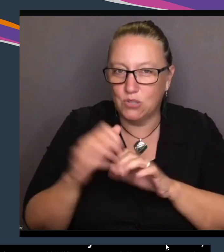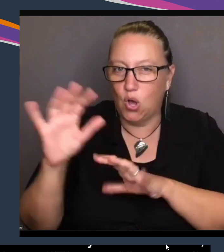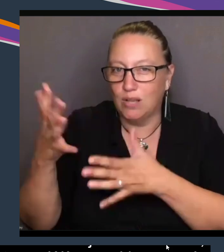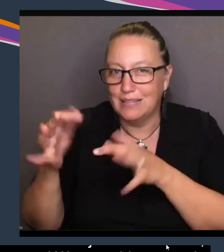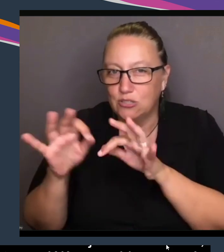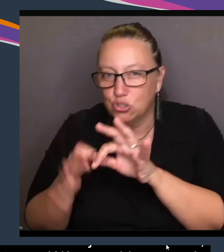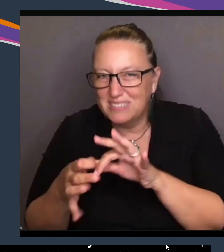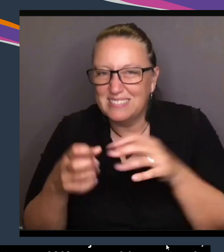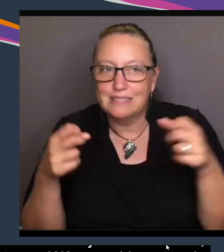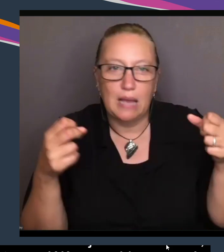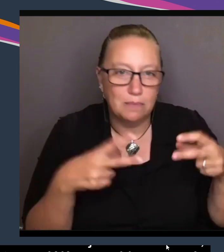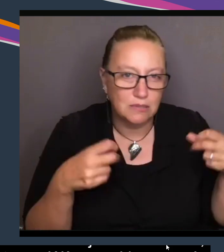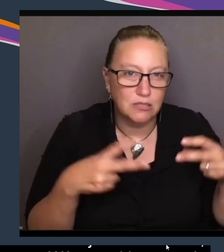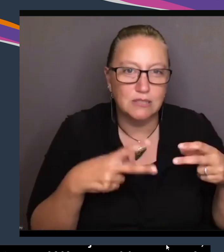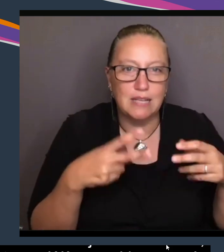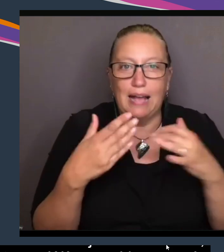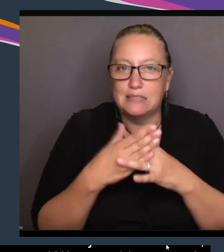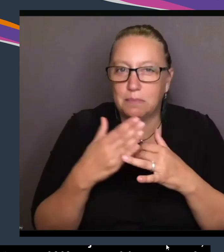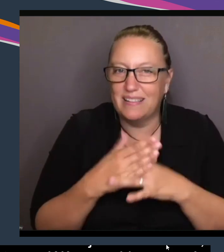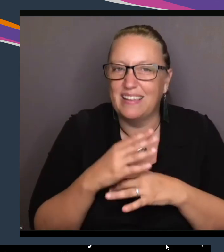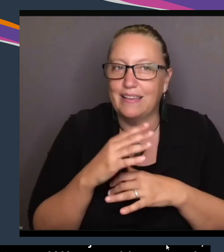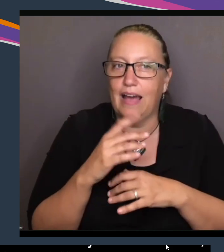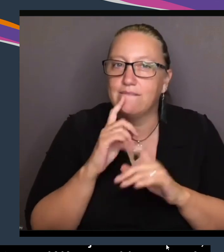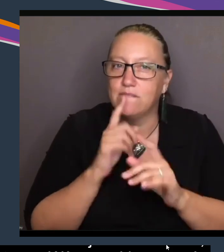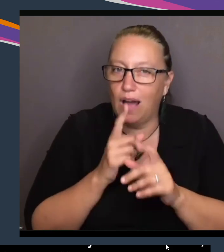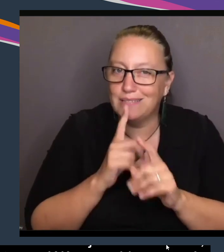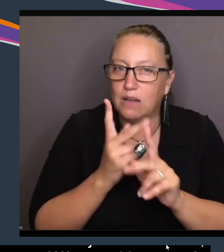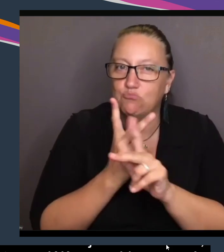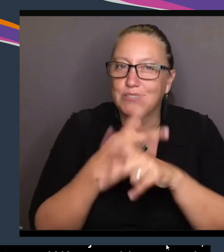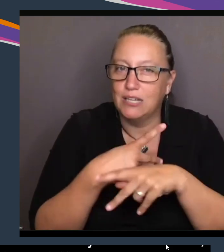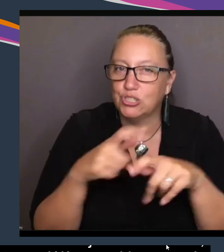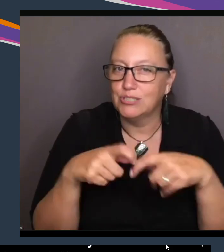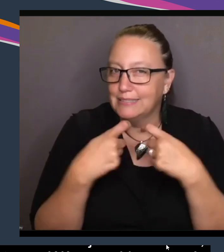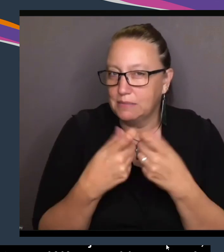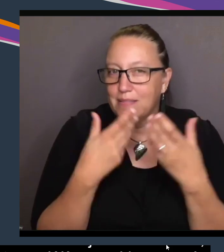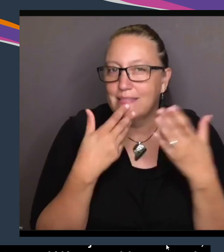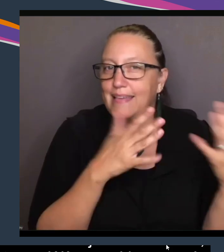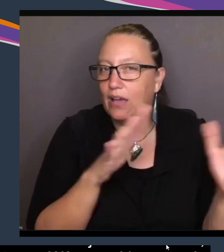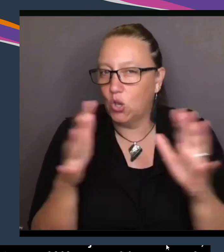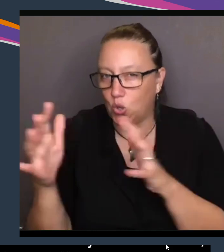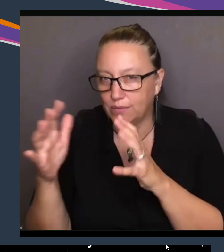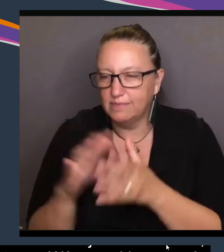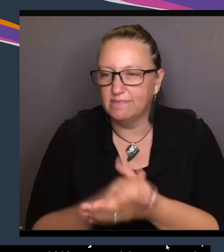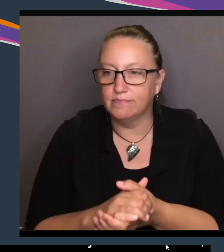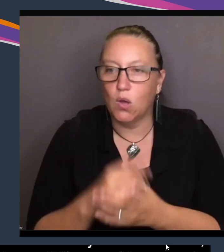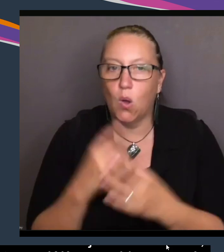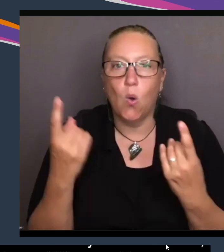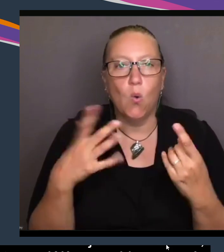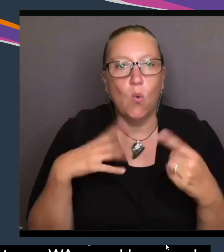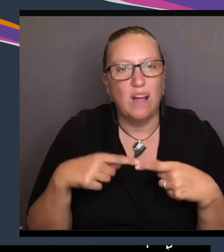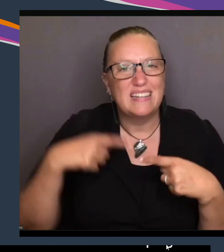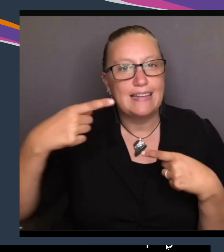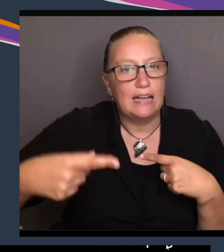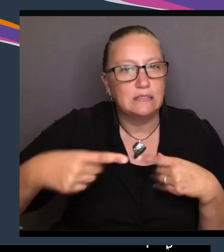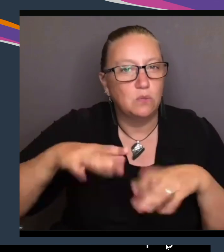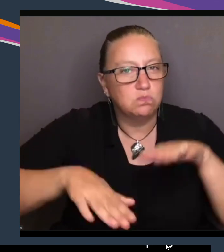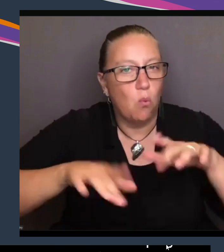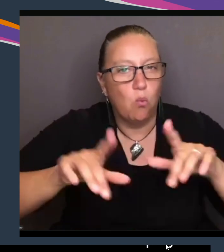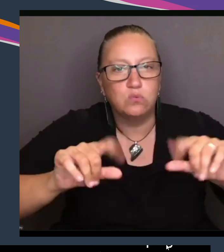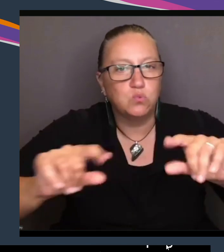captioners, accessibility advisors and production team. And those wanting next steps, stay tuned, as Sue